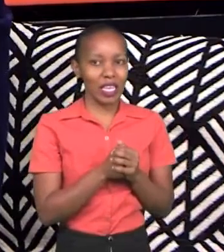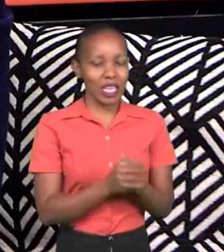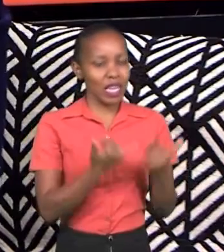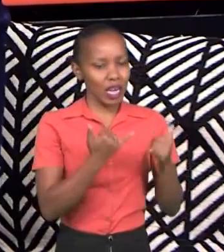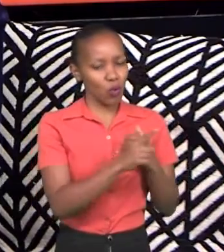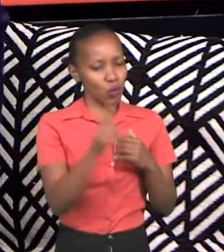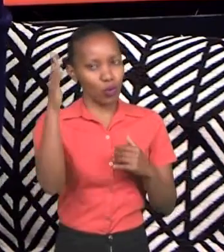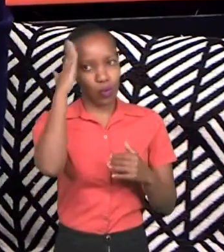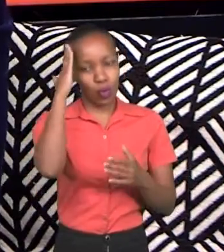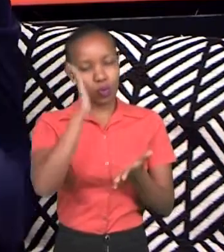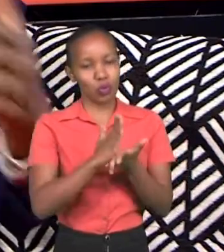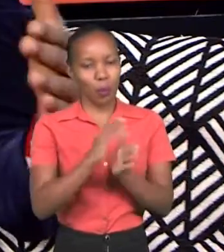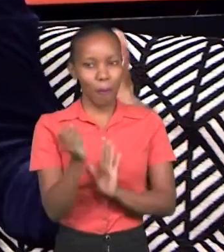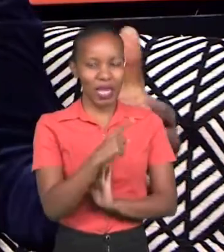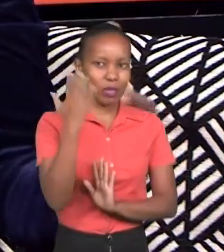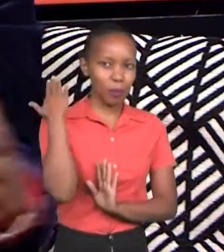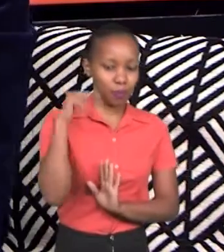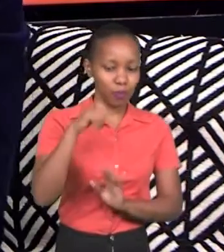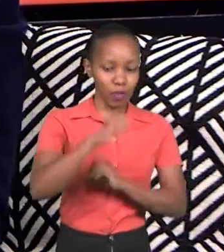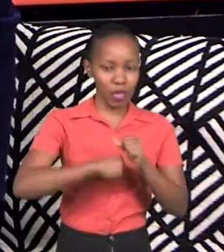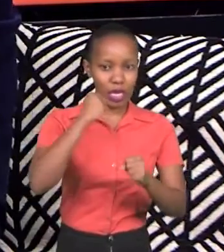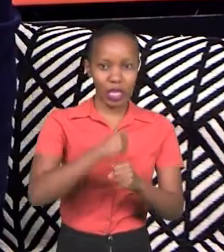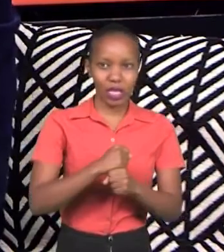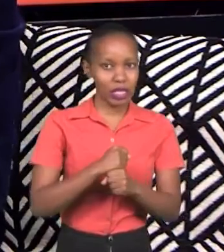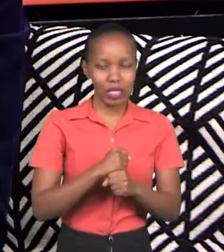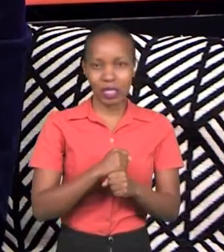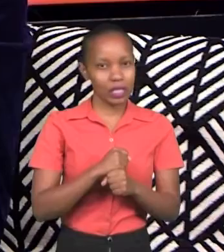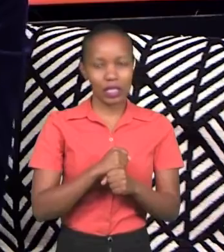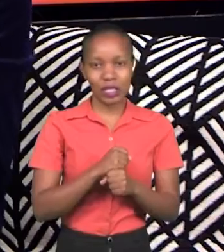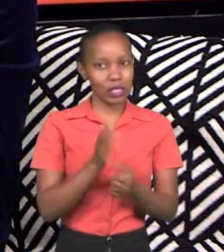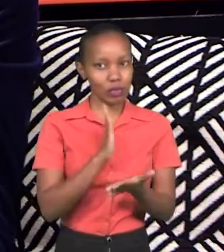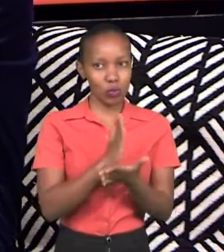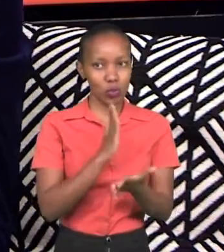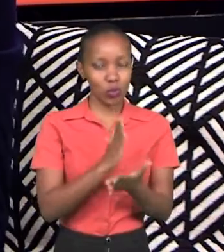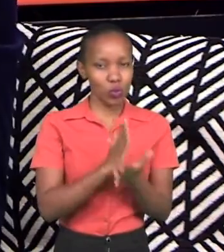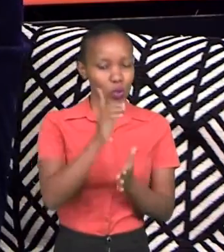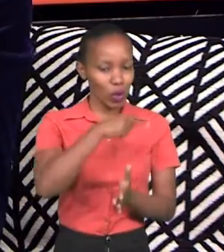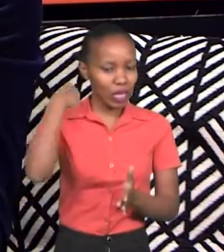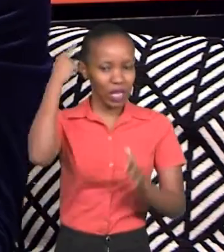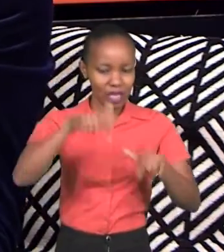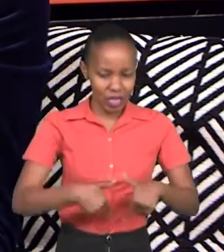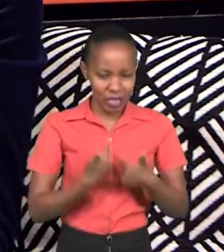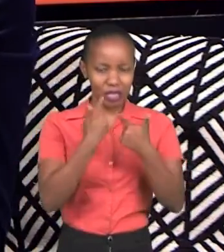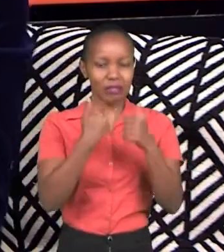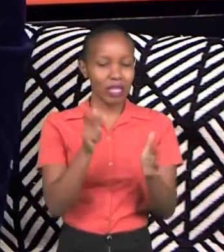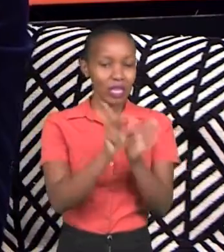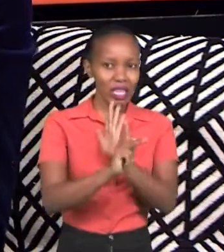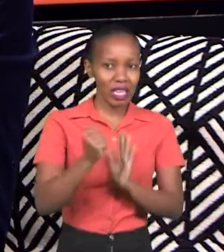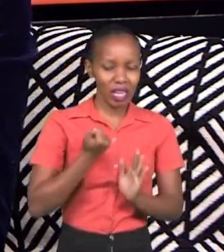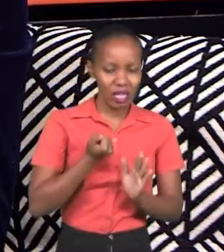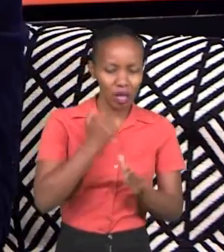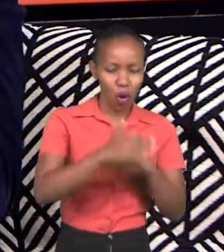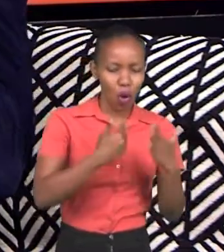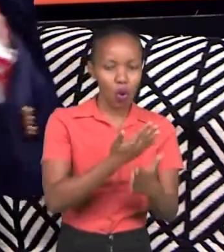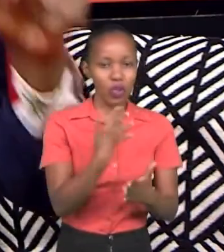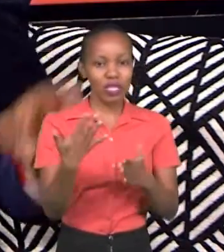Flinch, the past few months, especially this year. It's been crazy. Suicidal rates, femicide, and all those